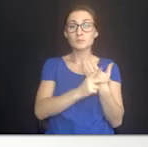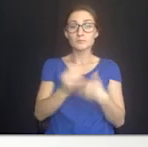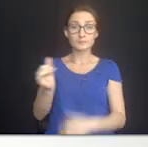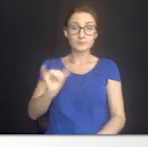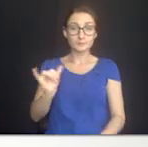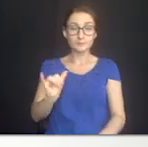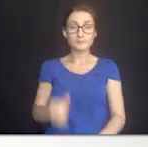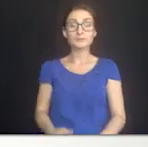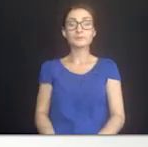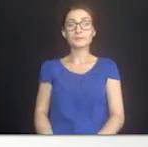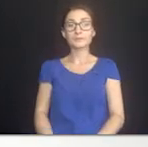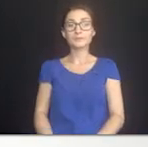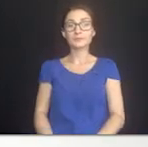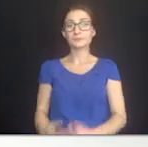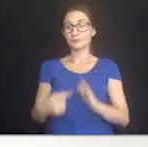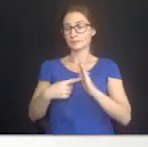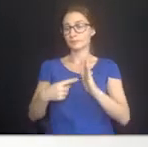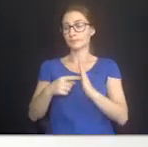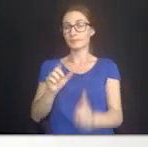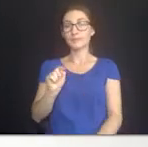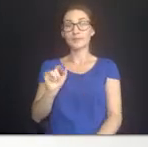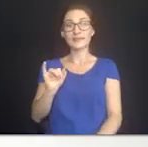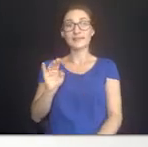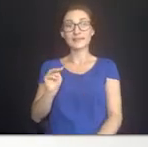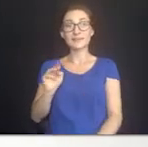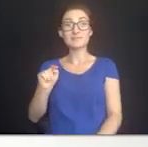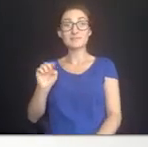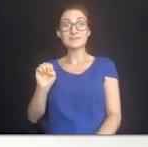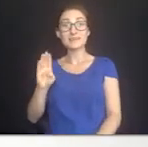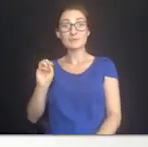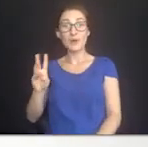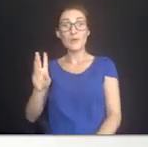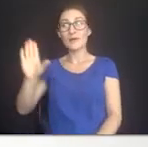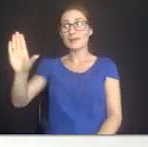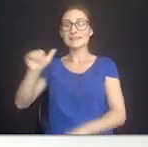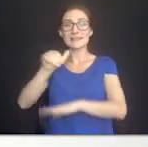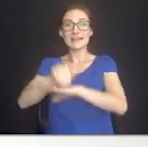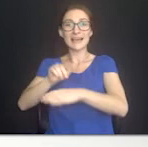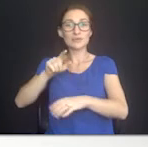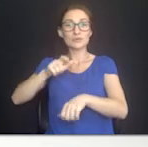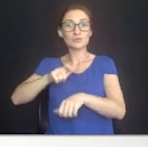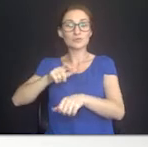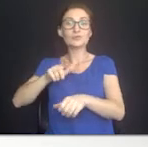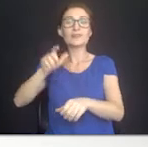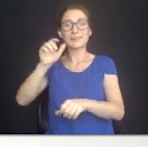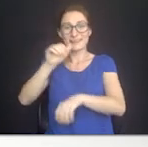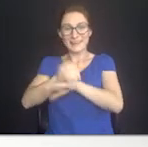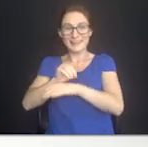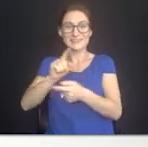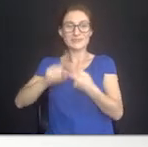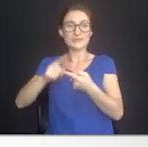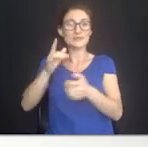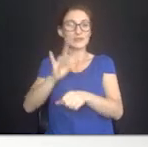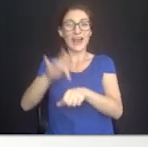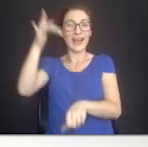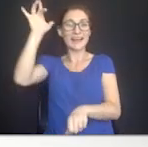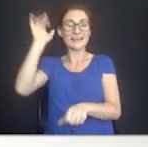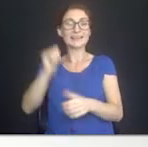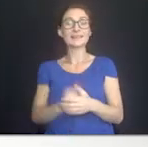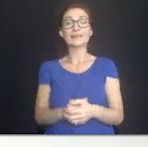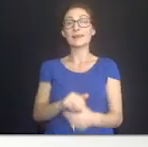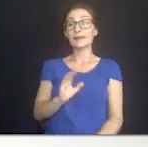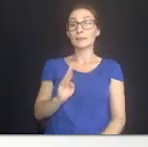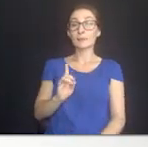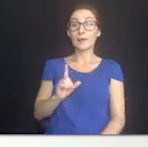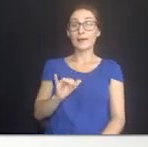like if there's, what is a favorite? Tim Tebow's Night to Shine. Those events, those organizations, buddy